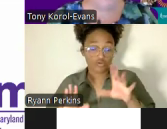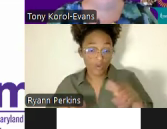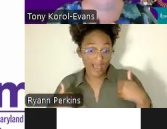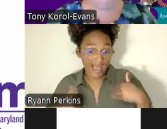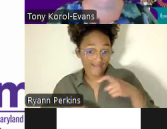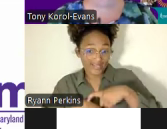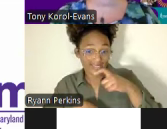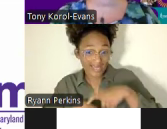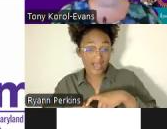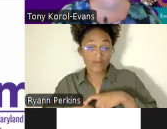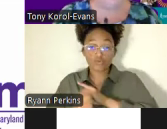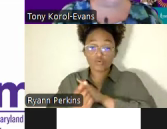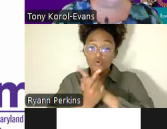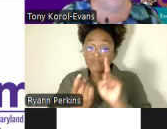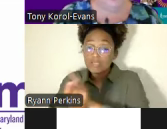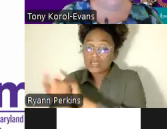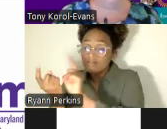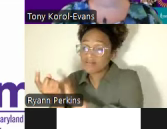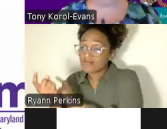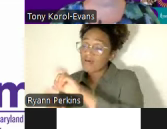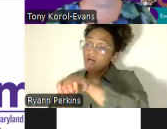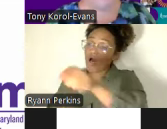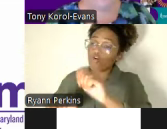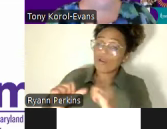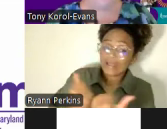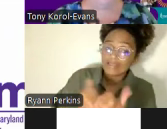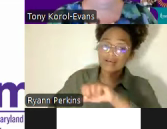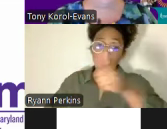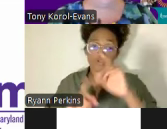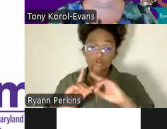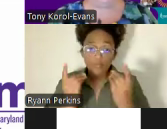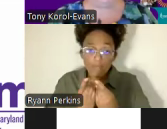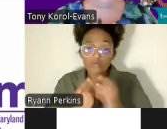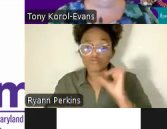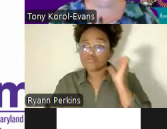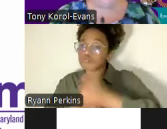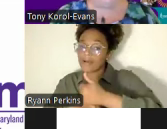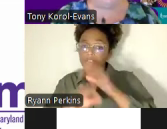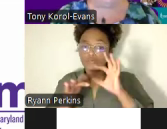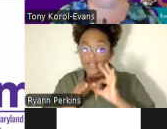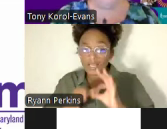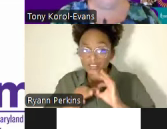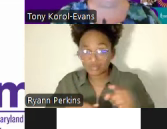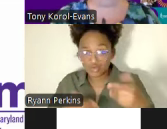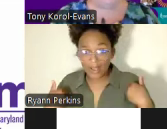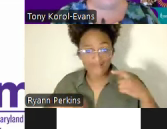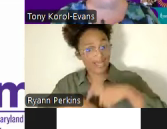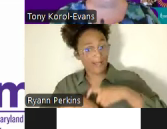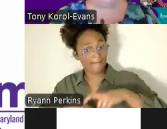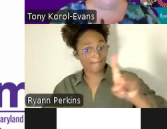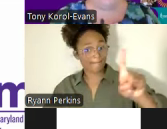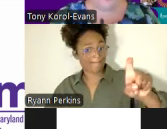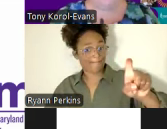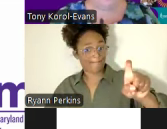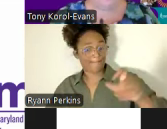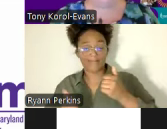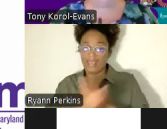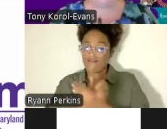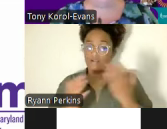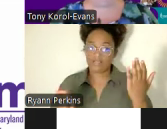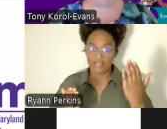the people that you need to meet in order to develop these relationships? Everything here is better for the